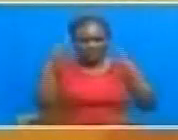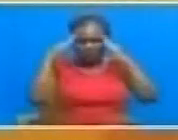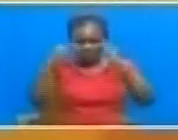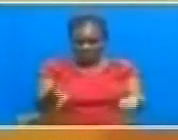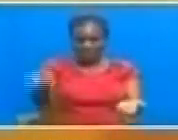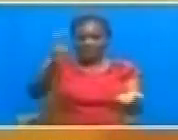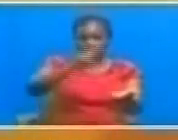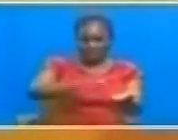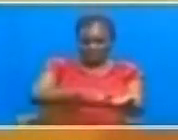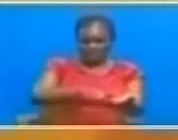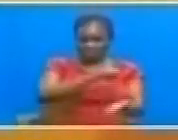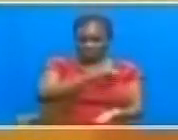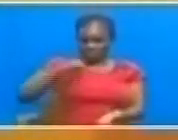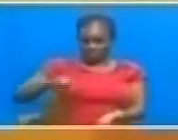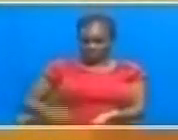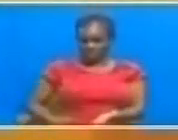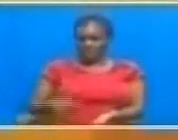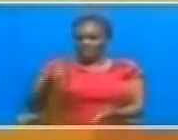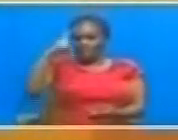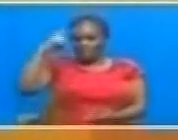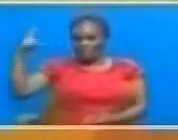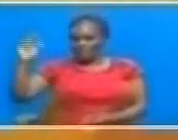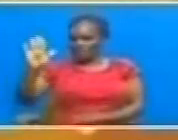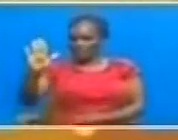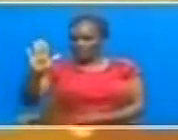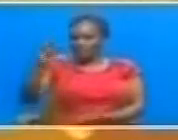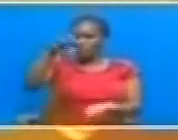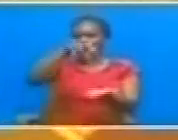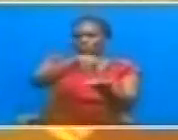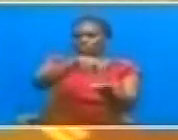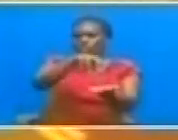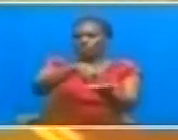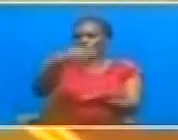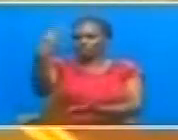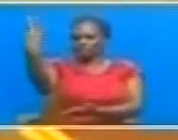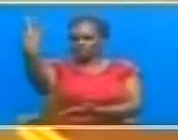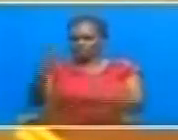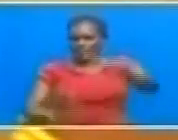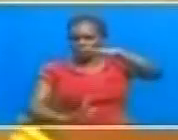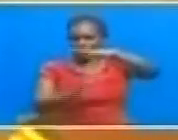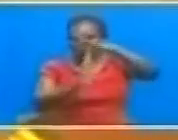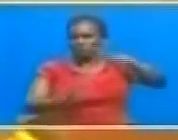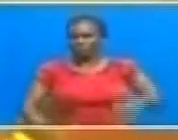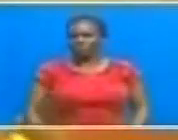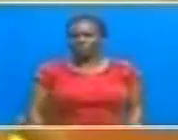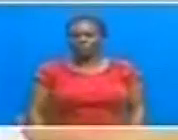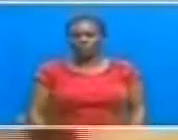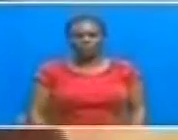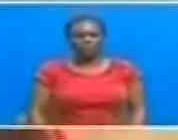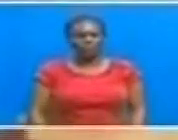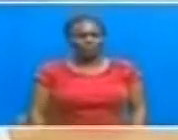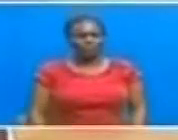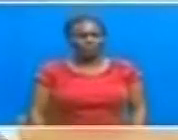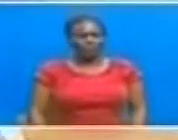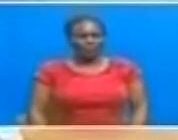rekodi yoyote jijini Beijing, huku ndoto yake ikiwa ni kumaliza katika nafasi tatu za kwanza. And